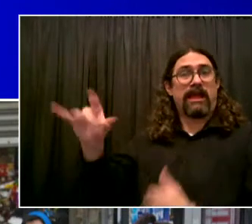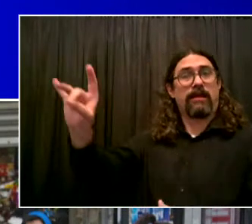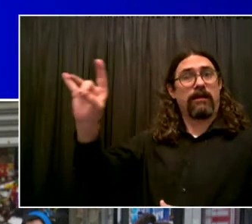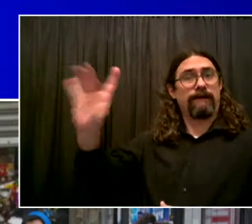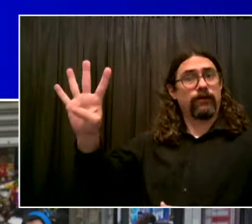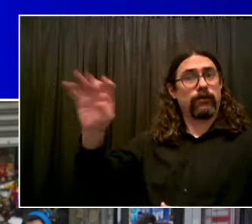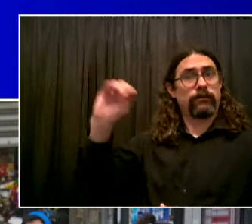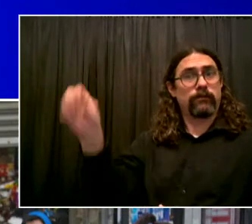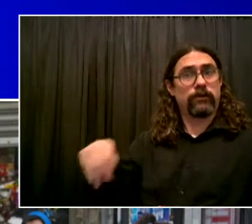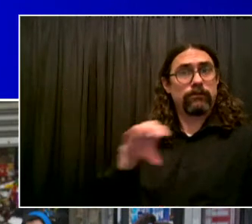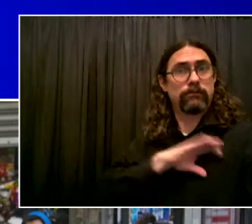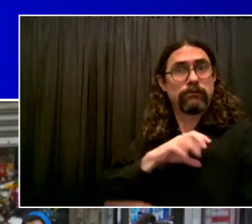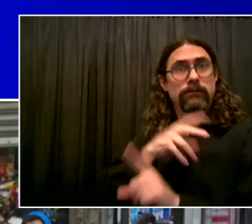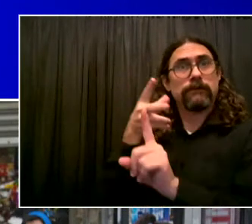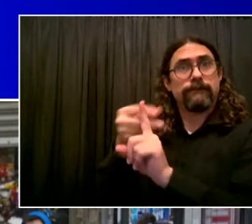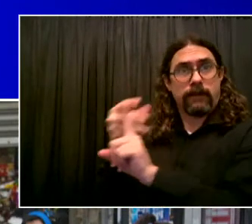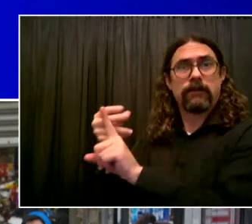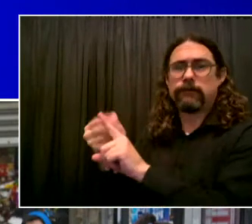October 20.